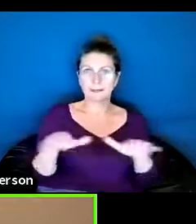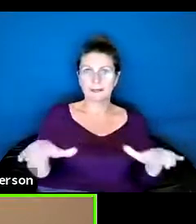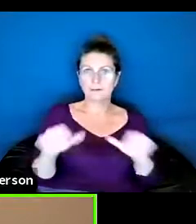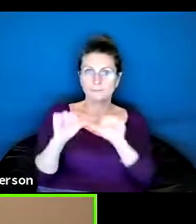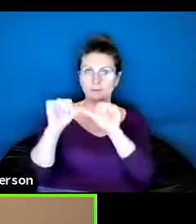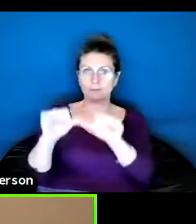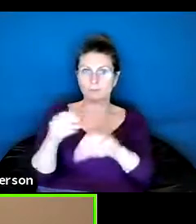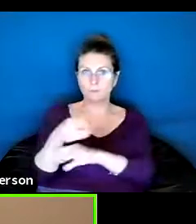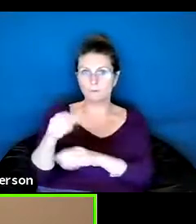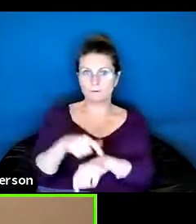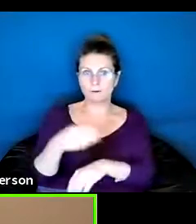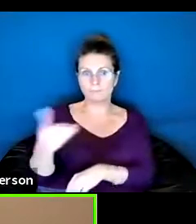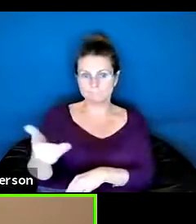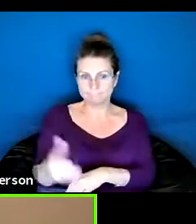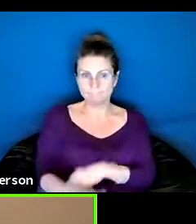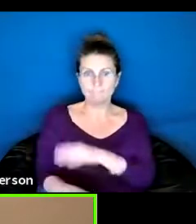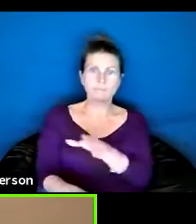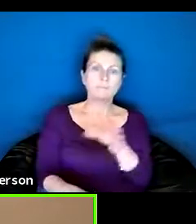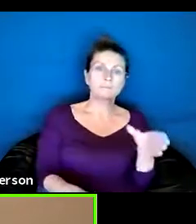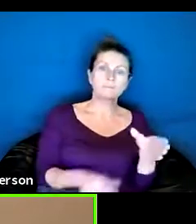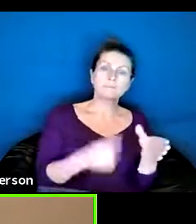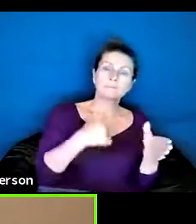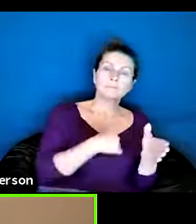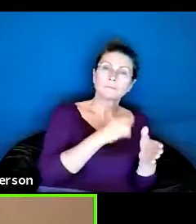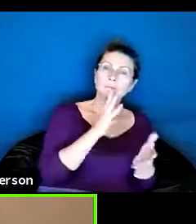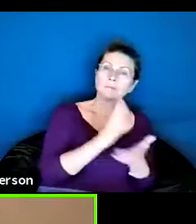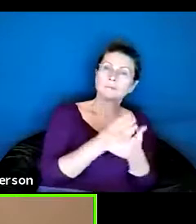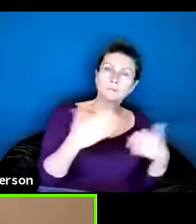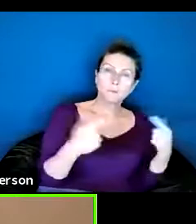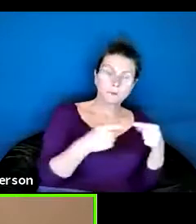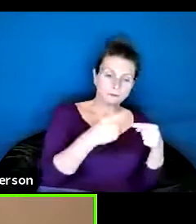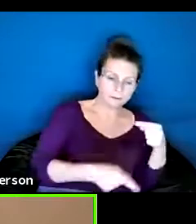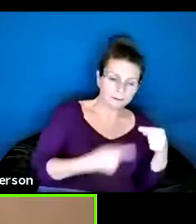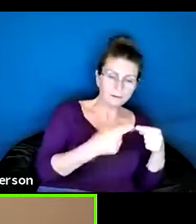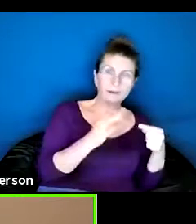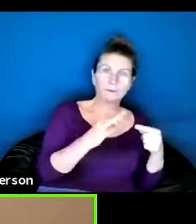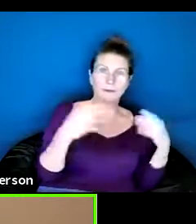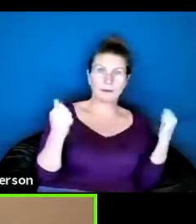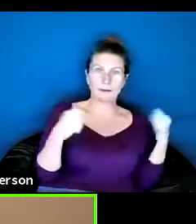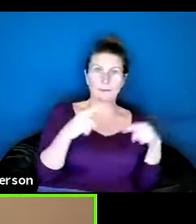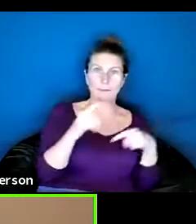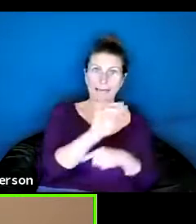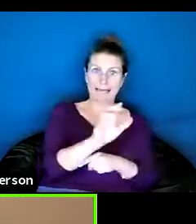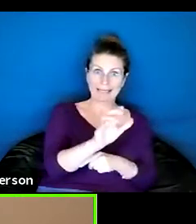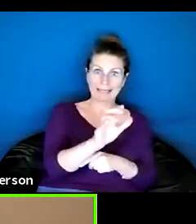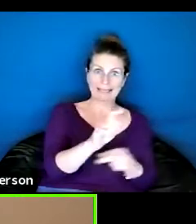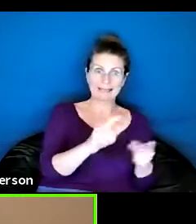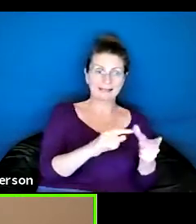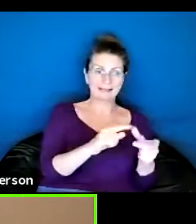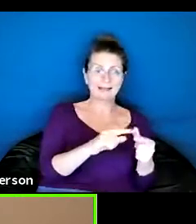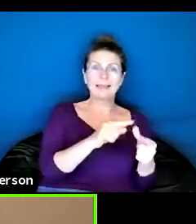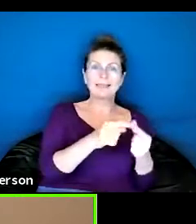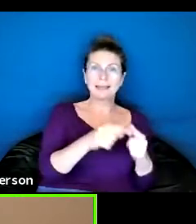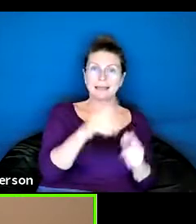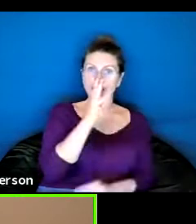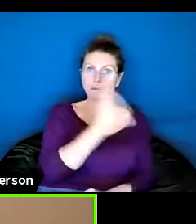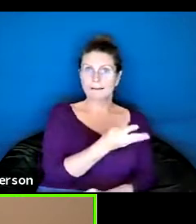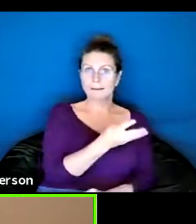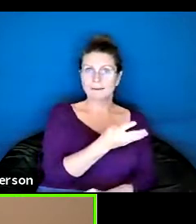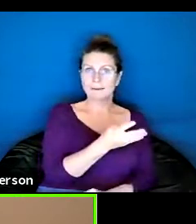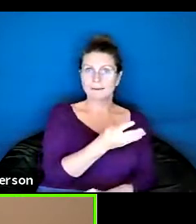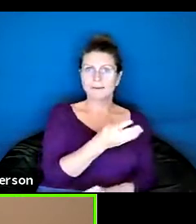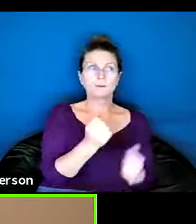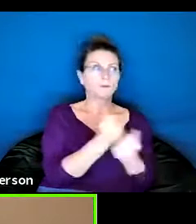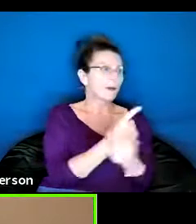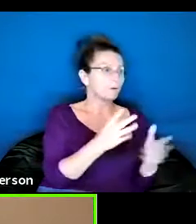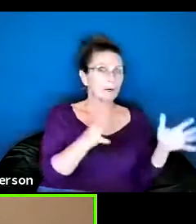and what we're really talking about in a sense there is the cycle of panic and neglect, which is a cross-fertilized